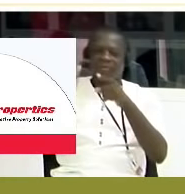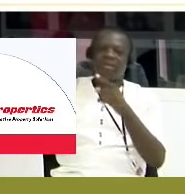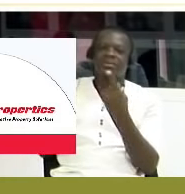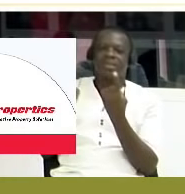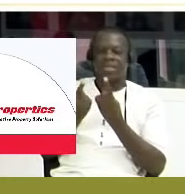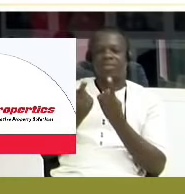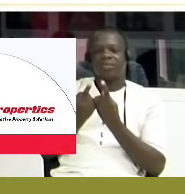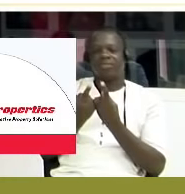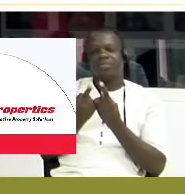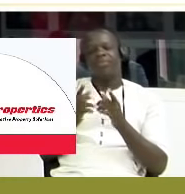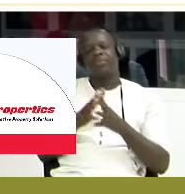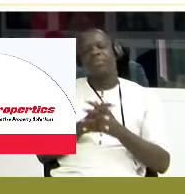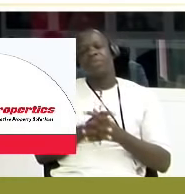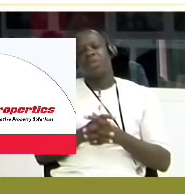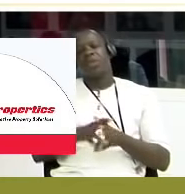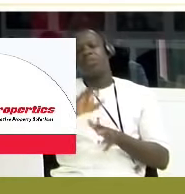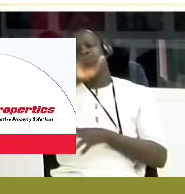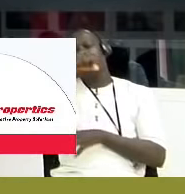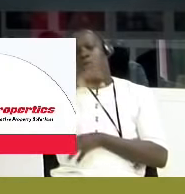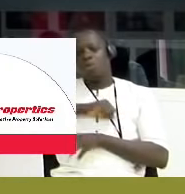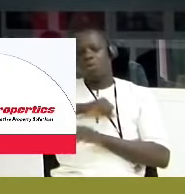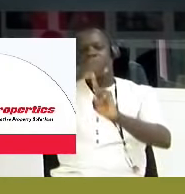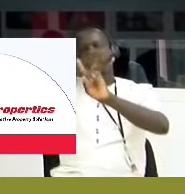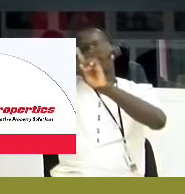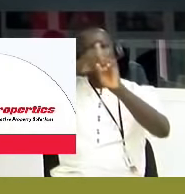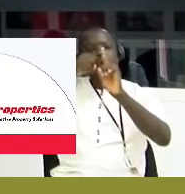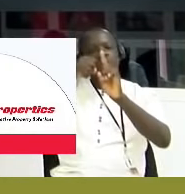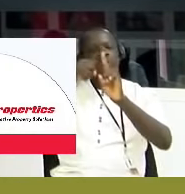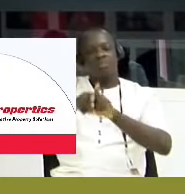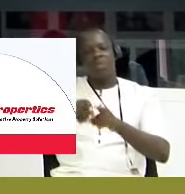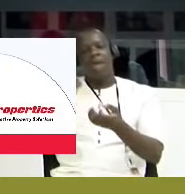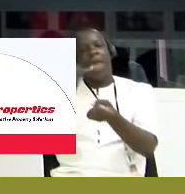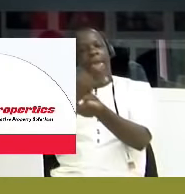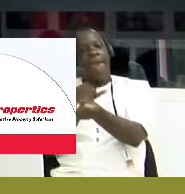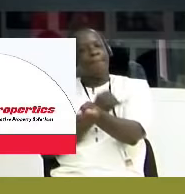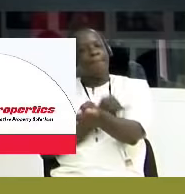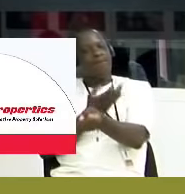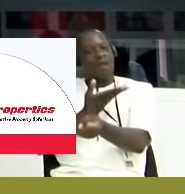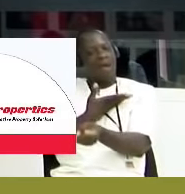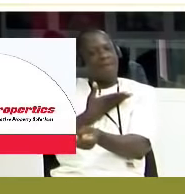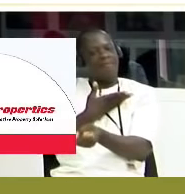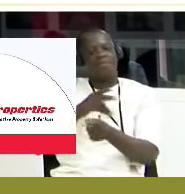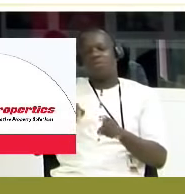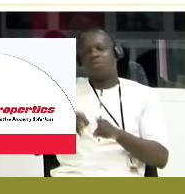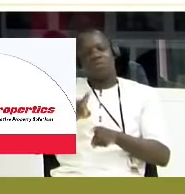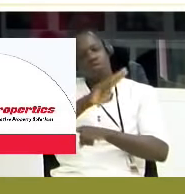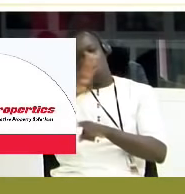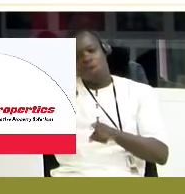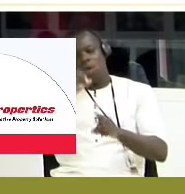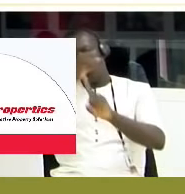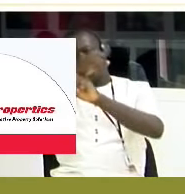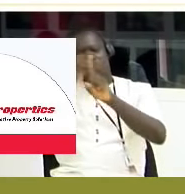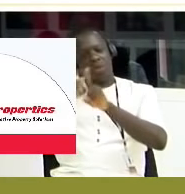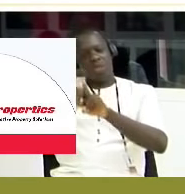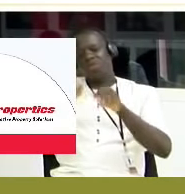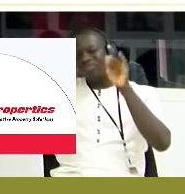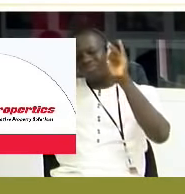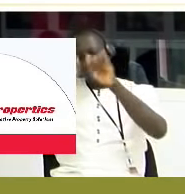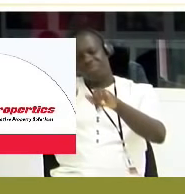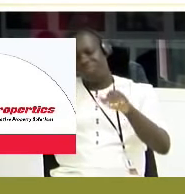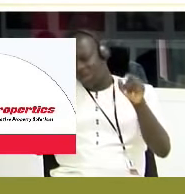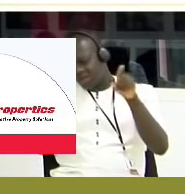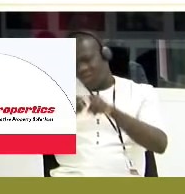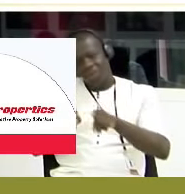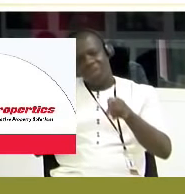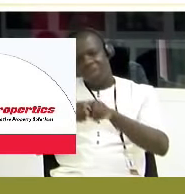Did your conditions of detention improve following their visits? No, the conditions remain the same. The only thing is